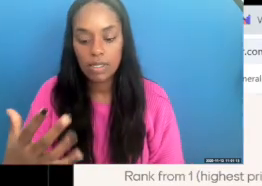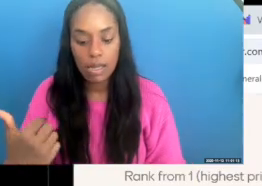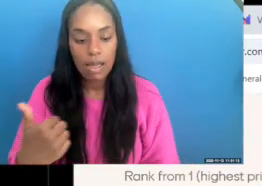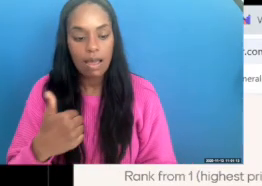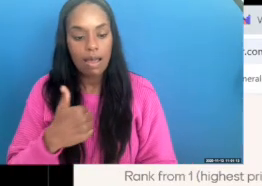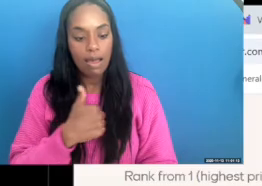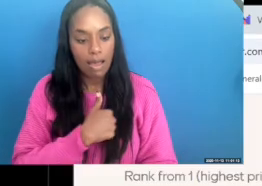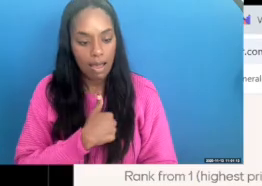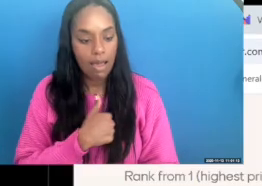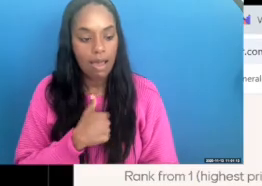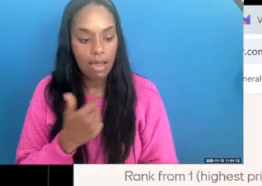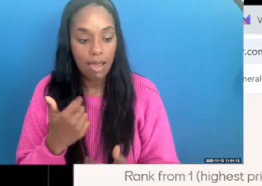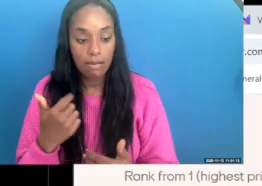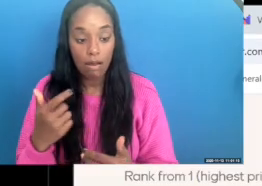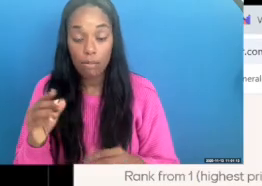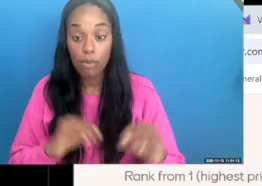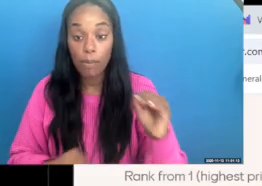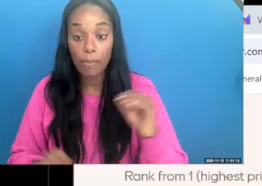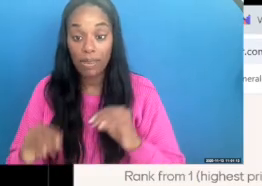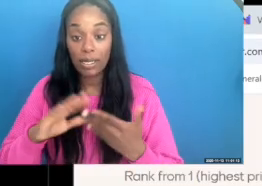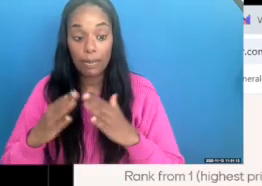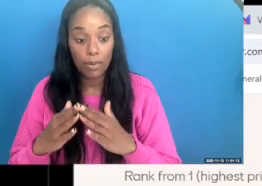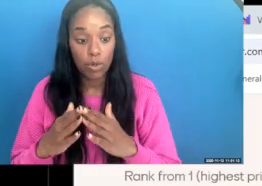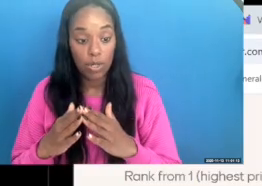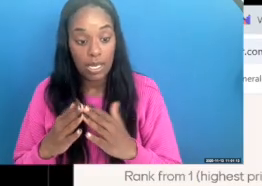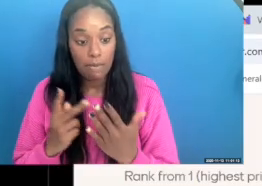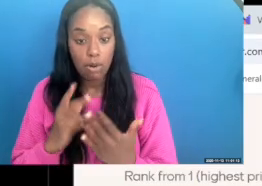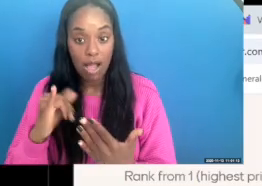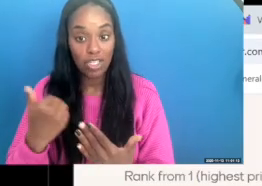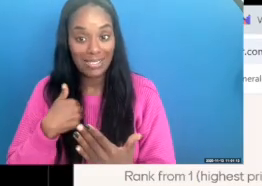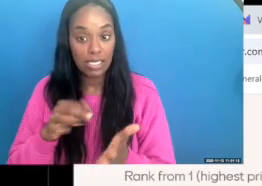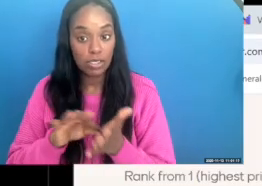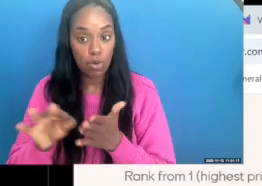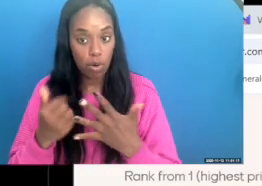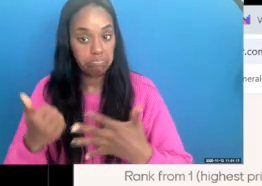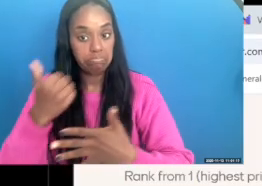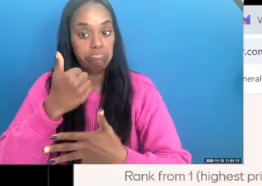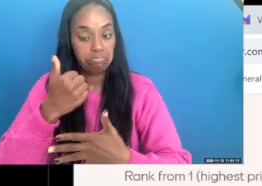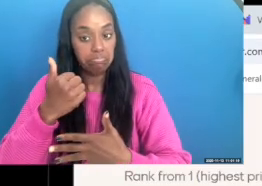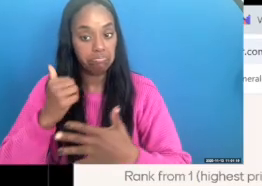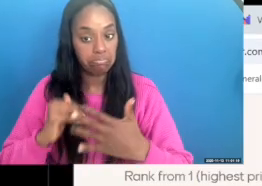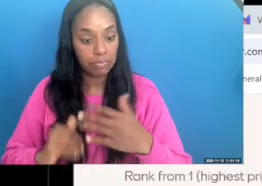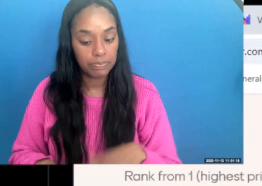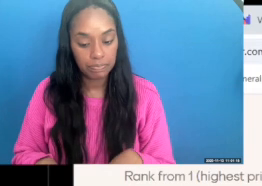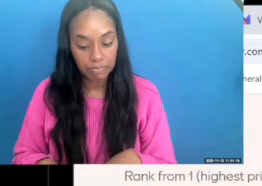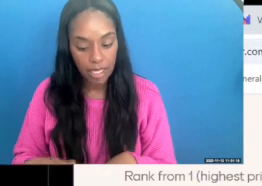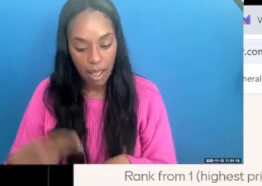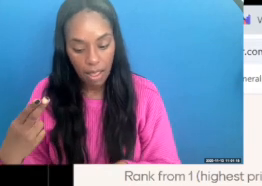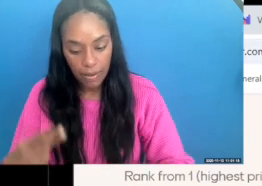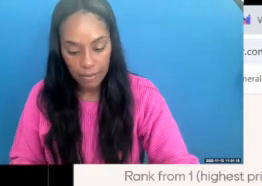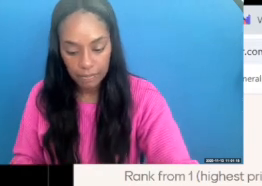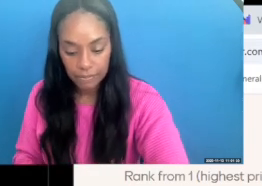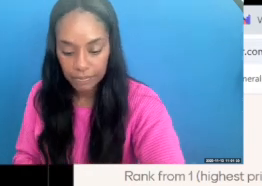that I think, as you would expect, I ranked shared mobility community projects relatively high. And I think